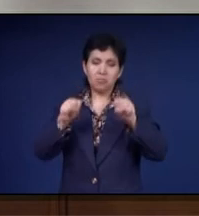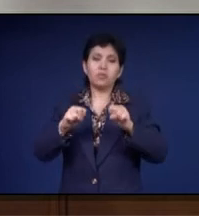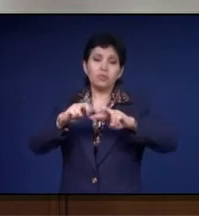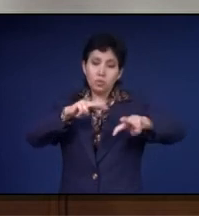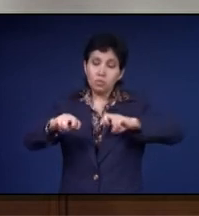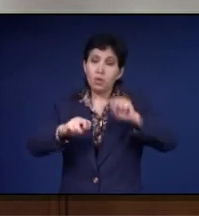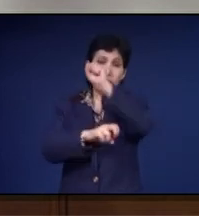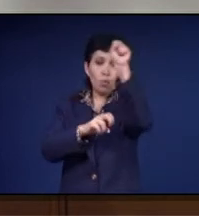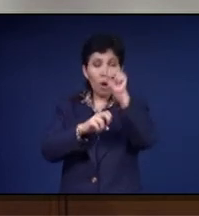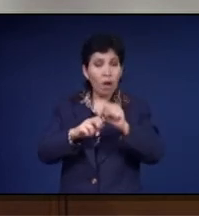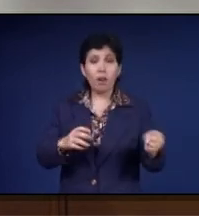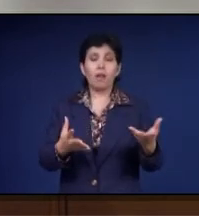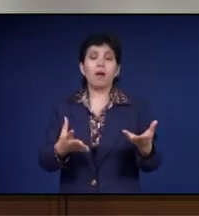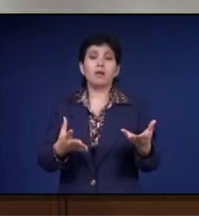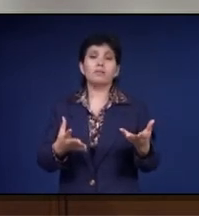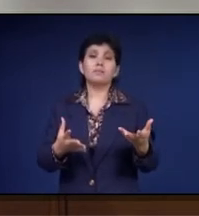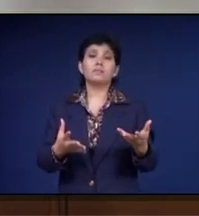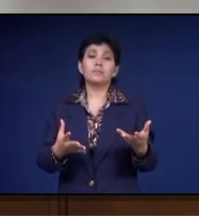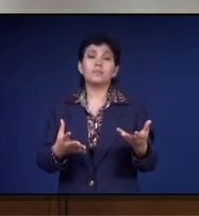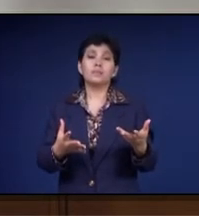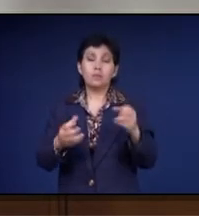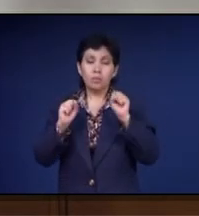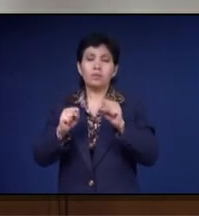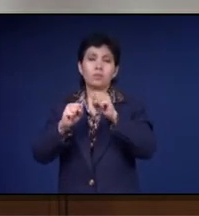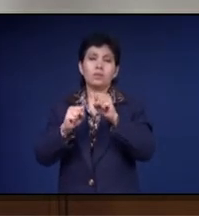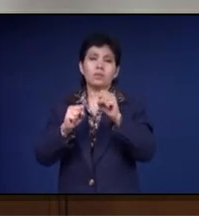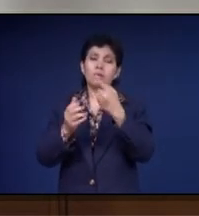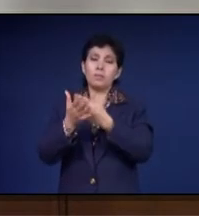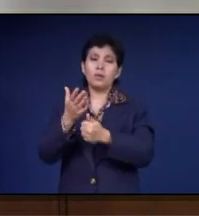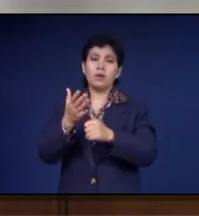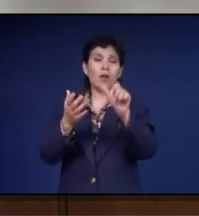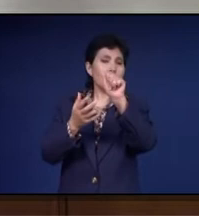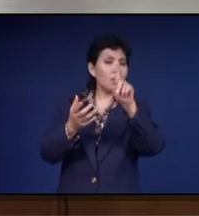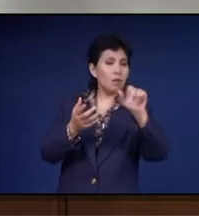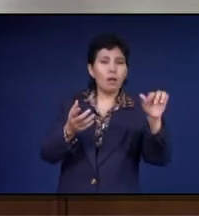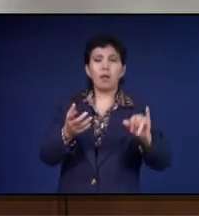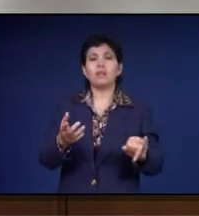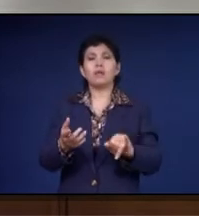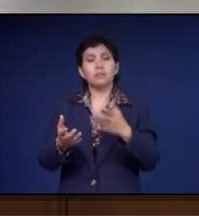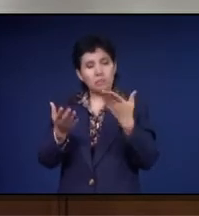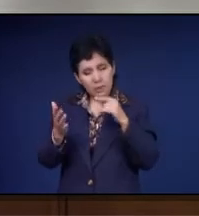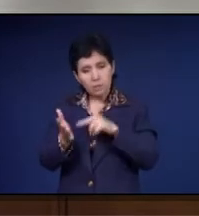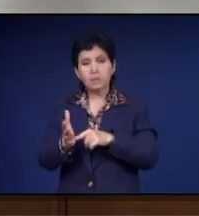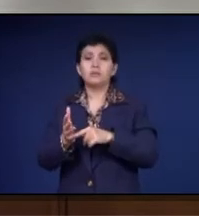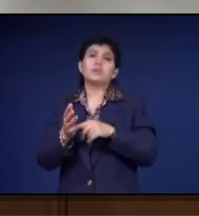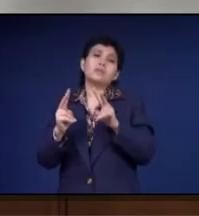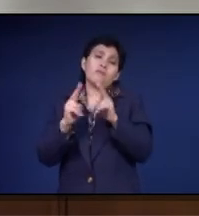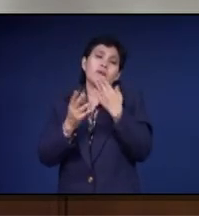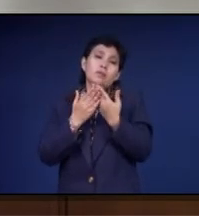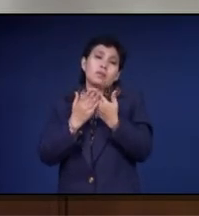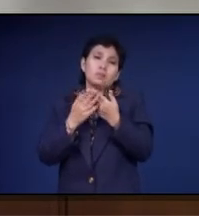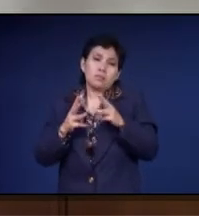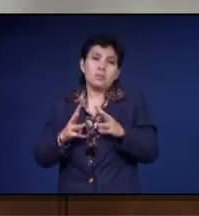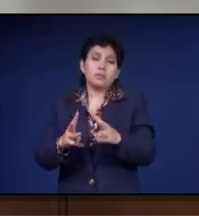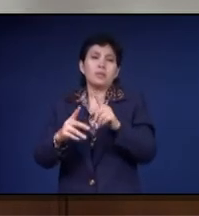use questionnaire, you can use archives. This one would be a good method for you, but seldom people